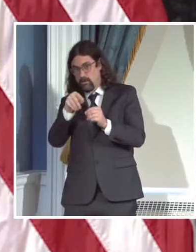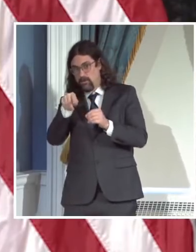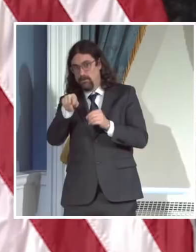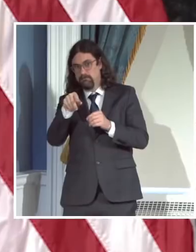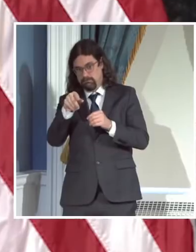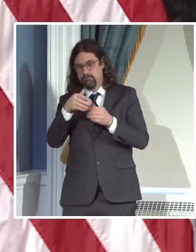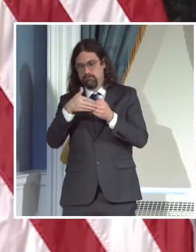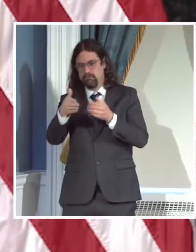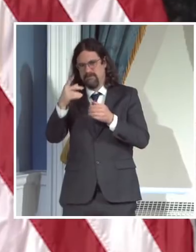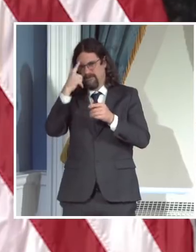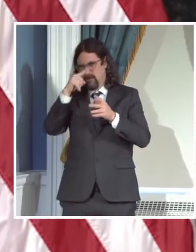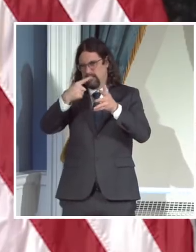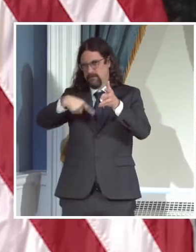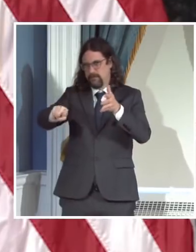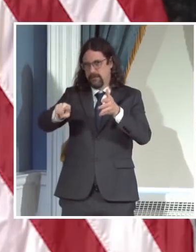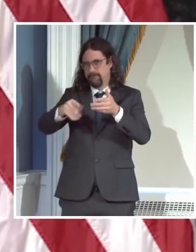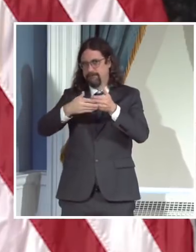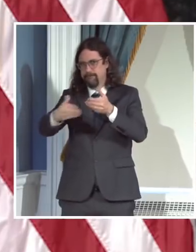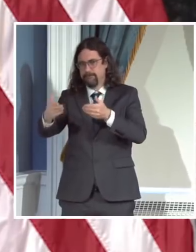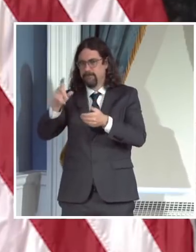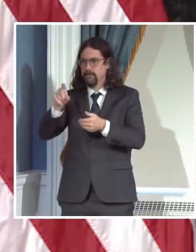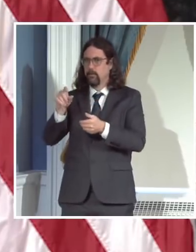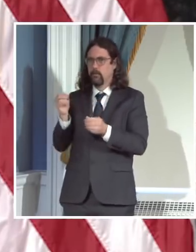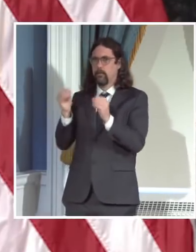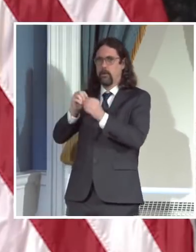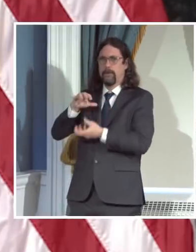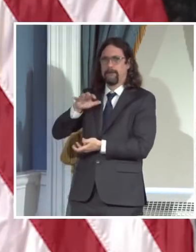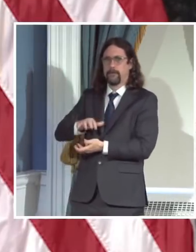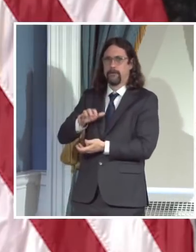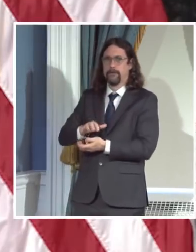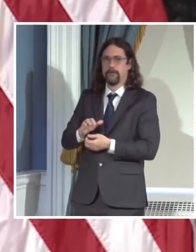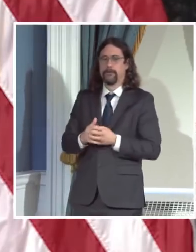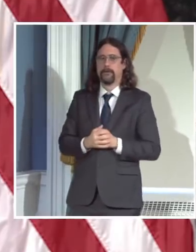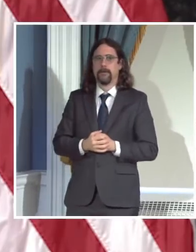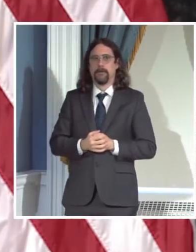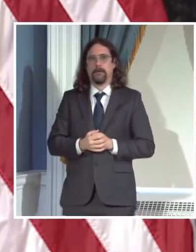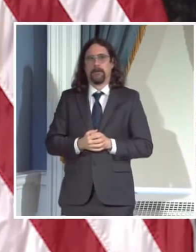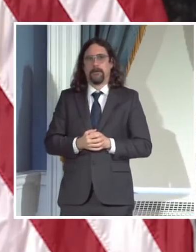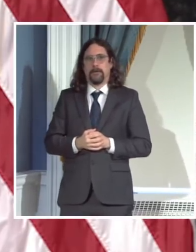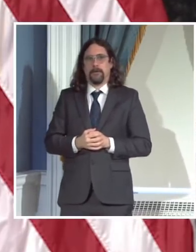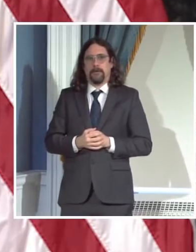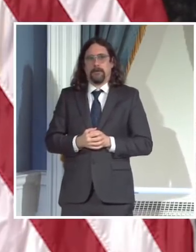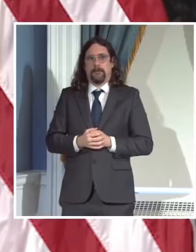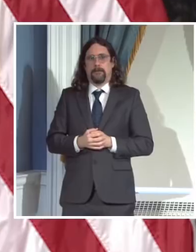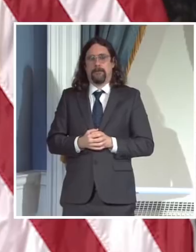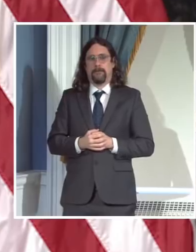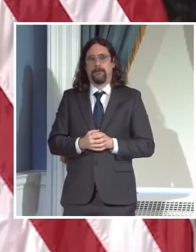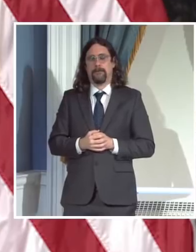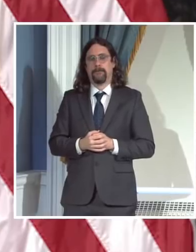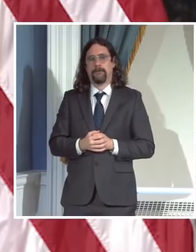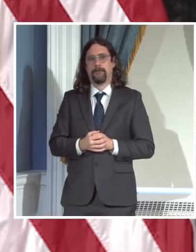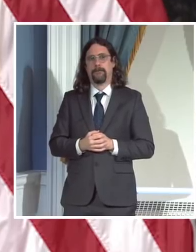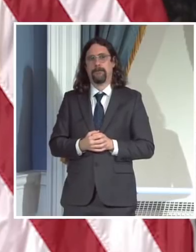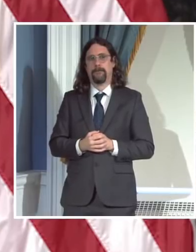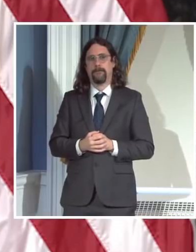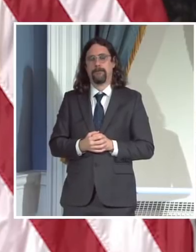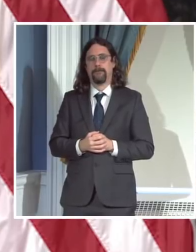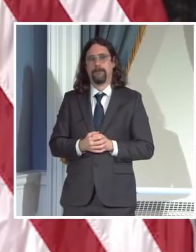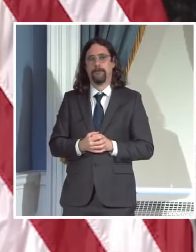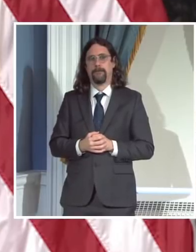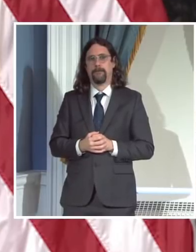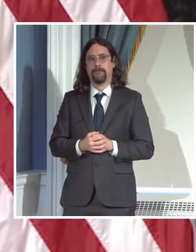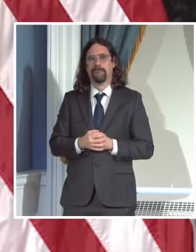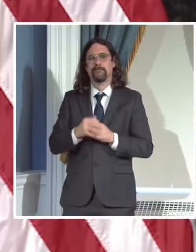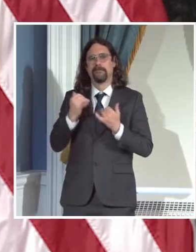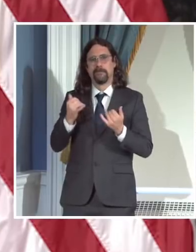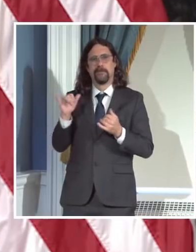There's also an ongoing effort to get personnel. This is a growing concern as we go forward, but again, one where we see a tremendous